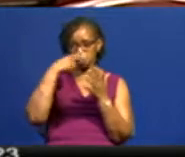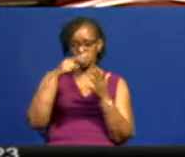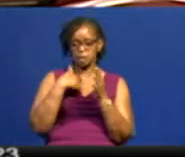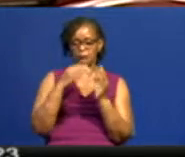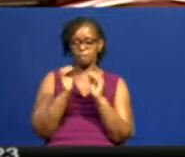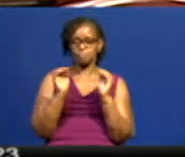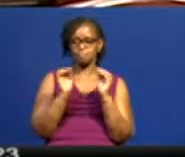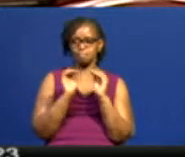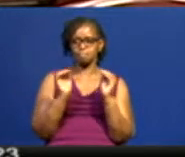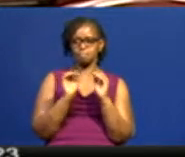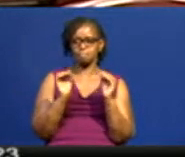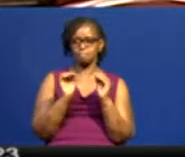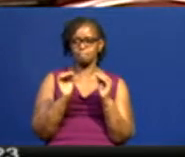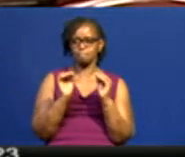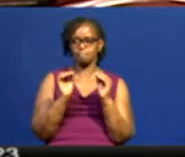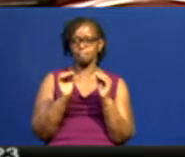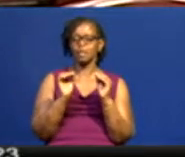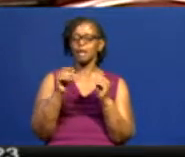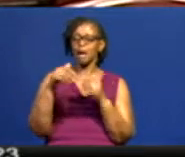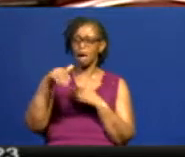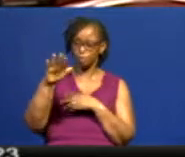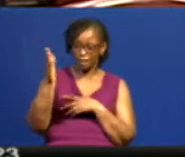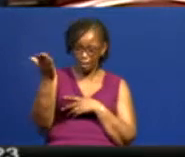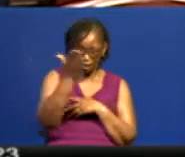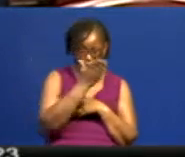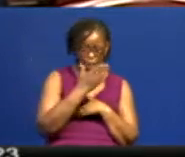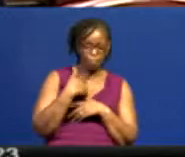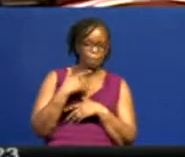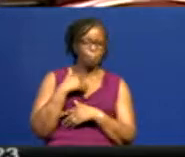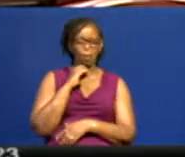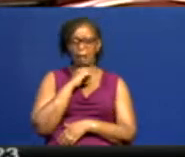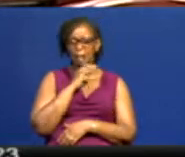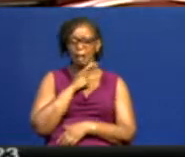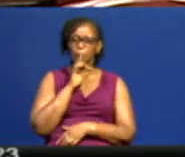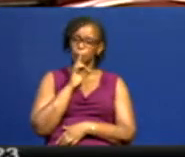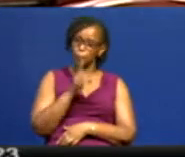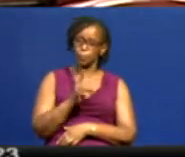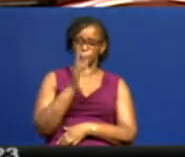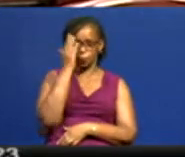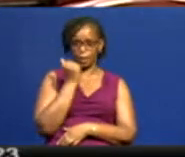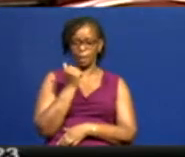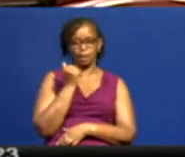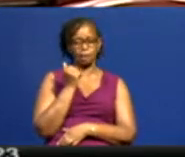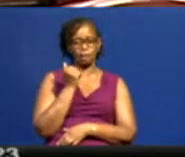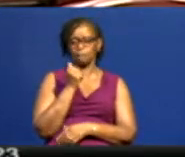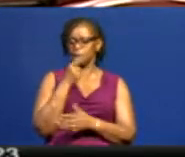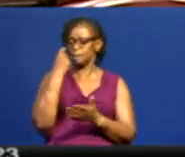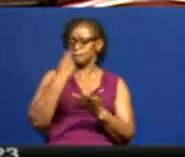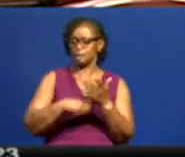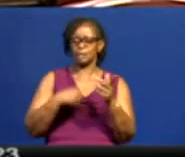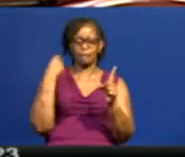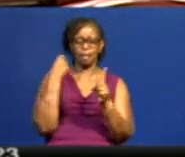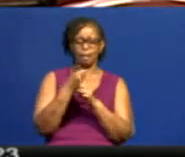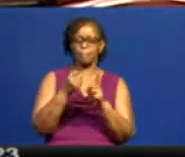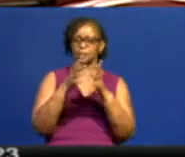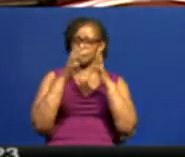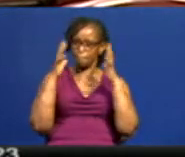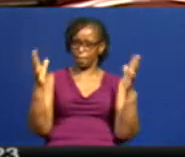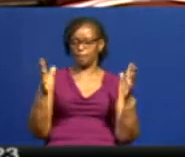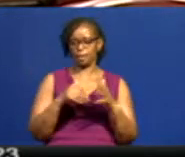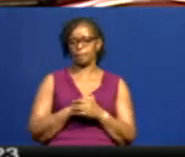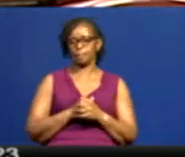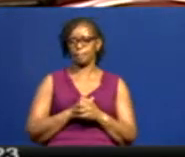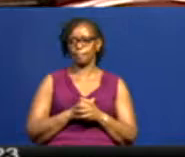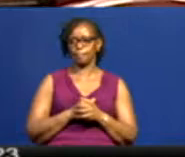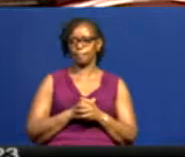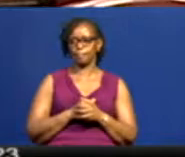been a very serious outcry out there because of the impact the taxes have on the